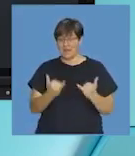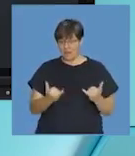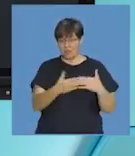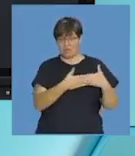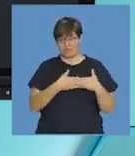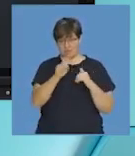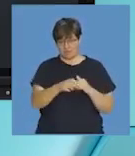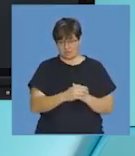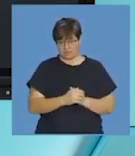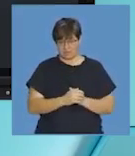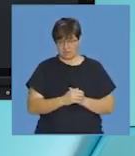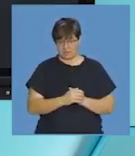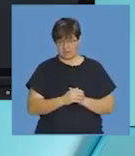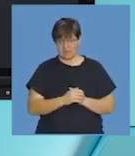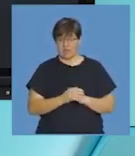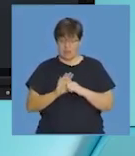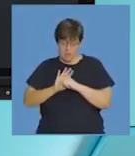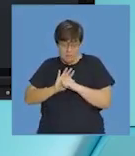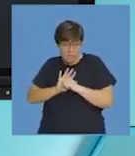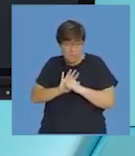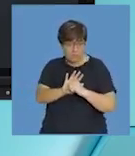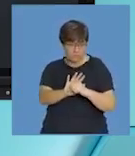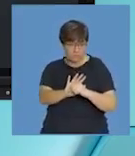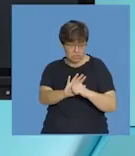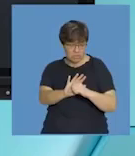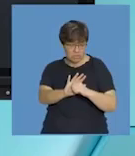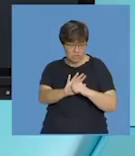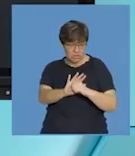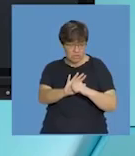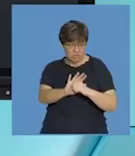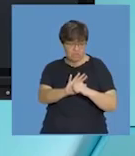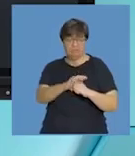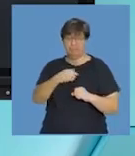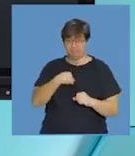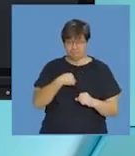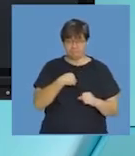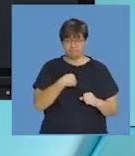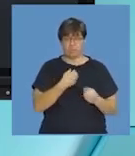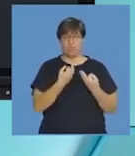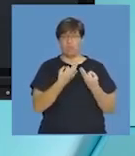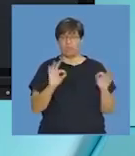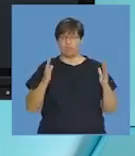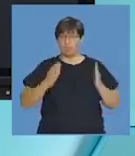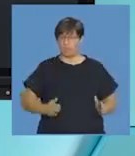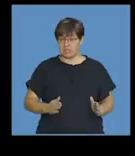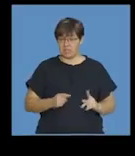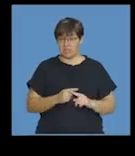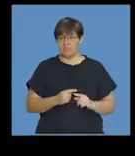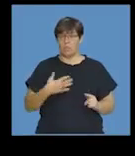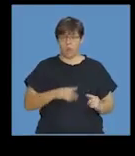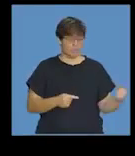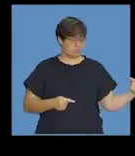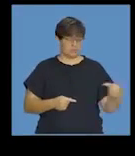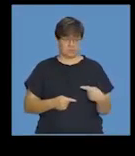careful, because we said there was a pushing force, and our temptation with a free body diagram is to draw it